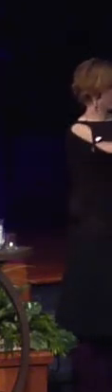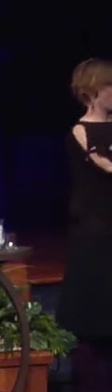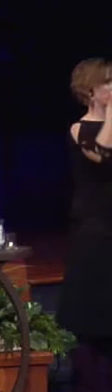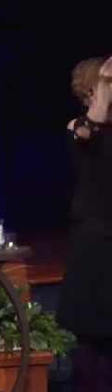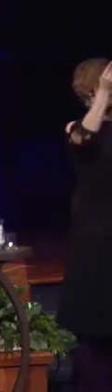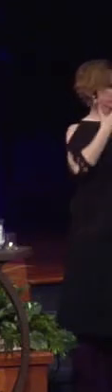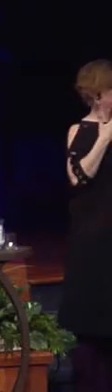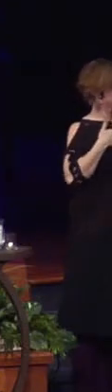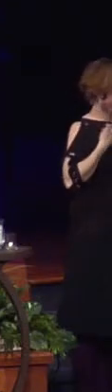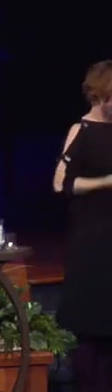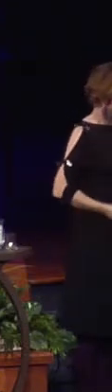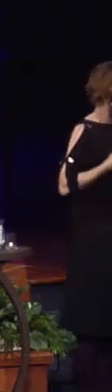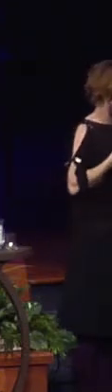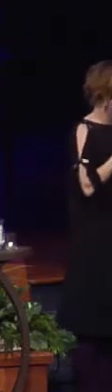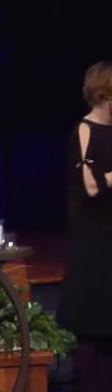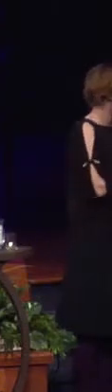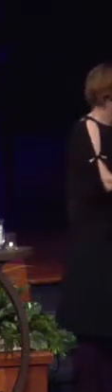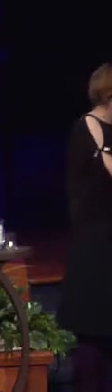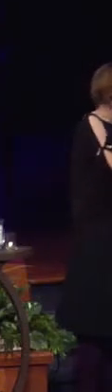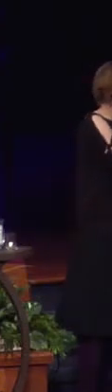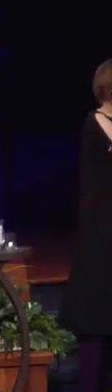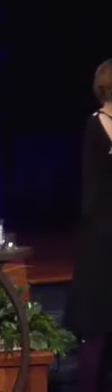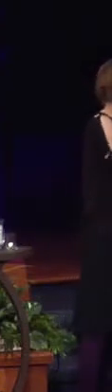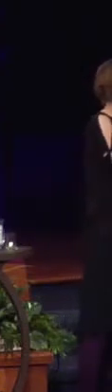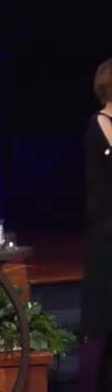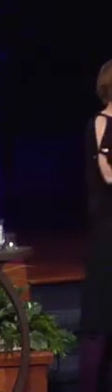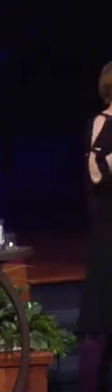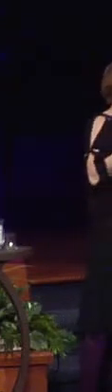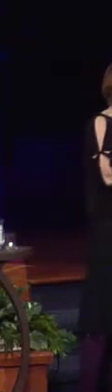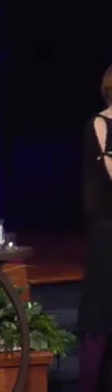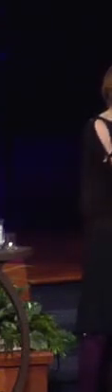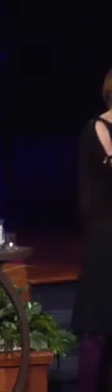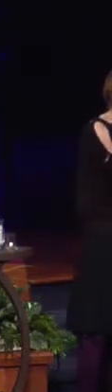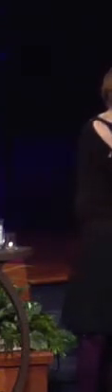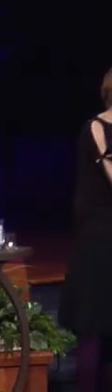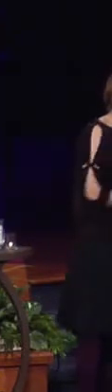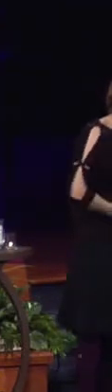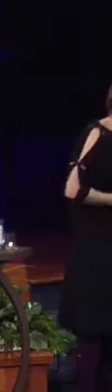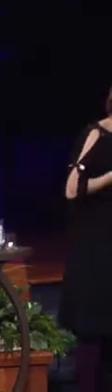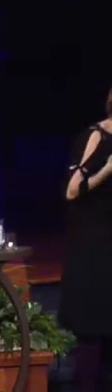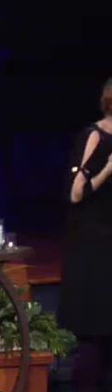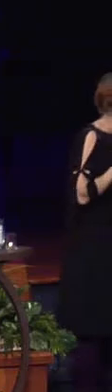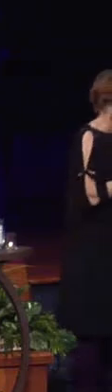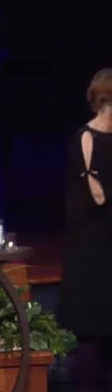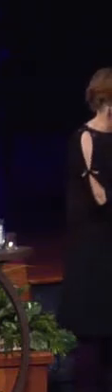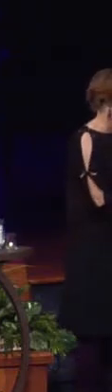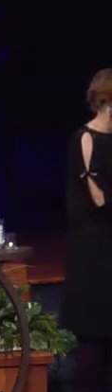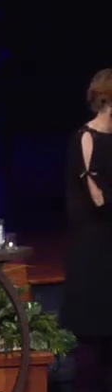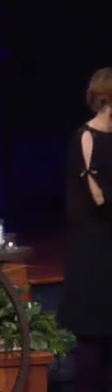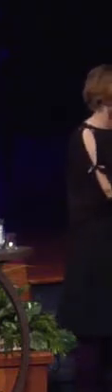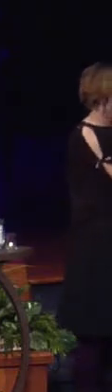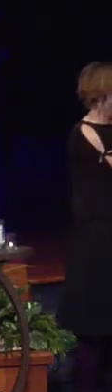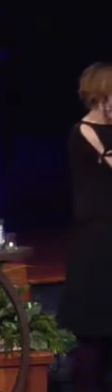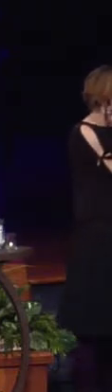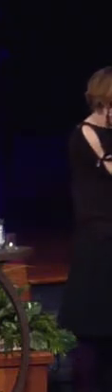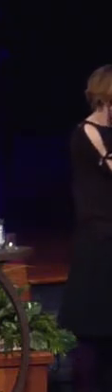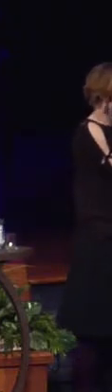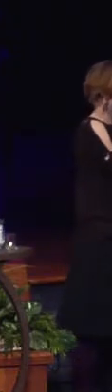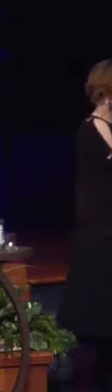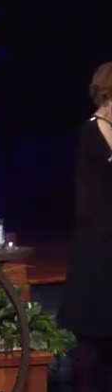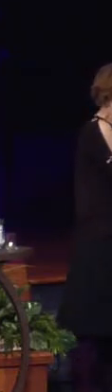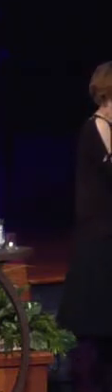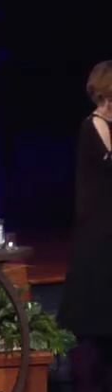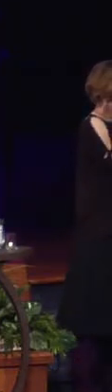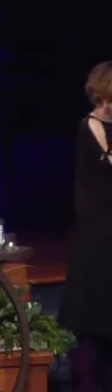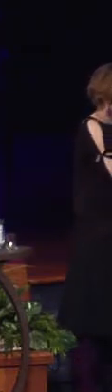It may be easy for some of us to accept that we're a child of God, but it's harder to live like it, to know that the love and